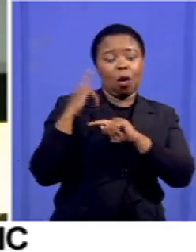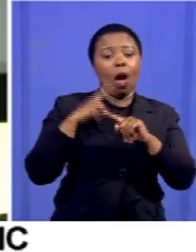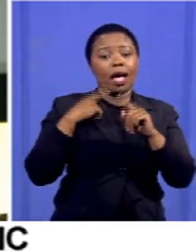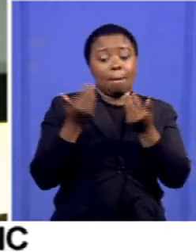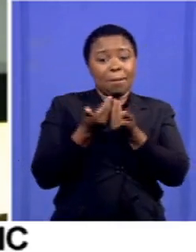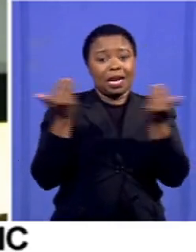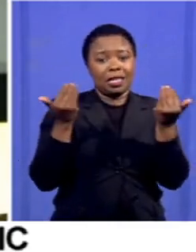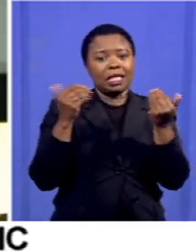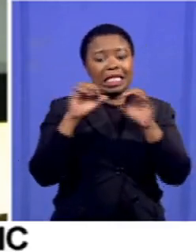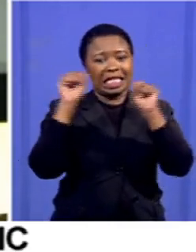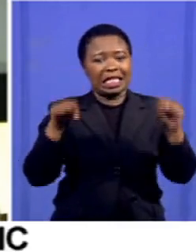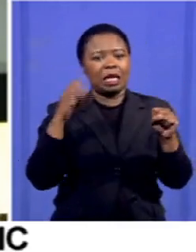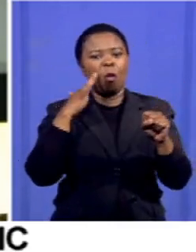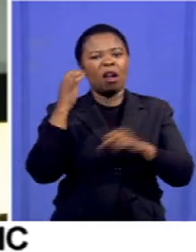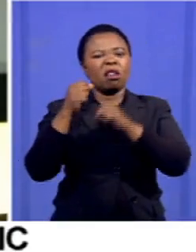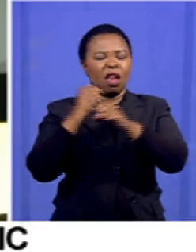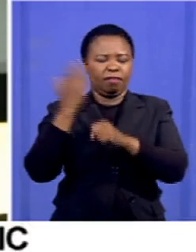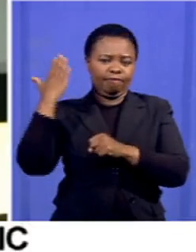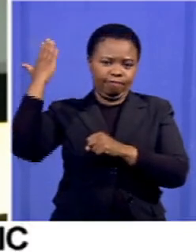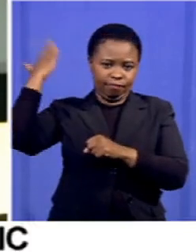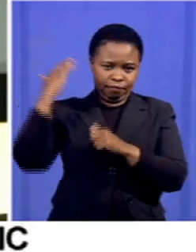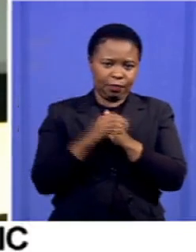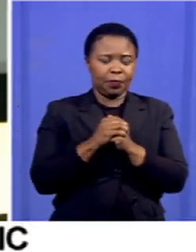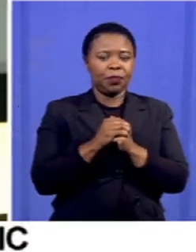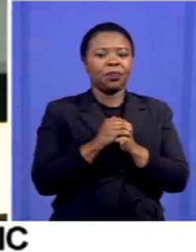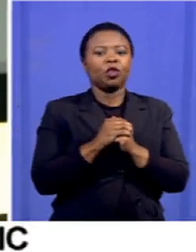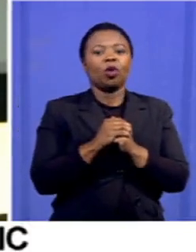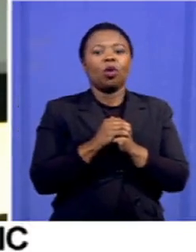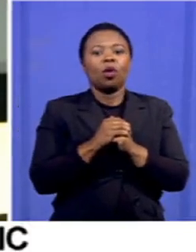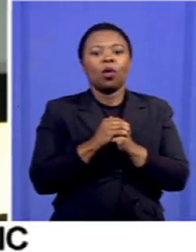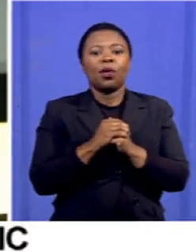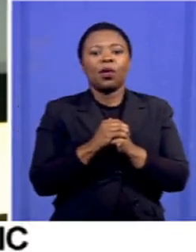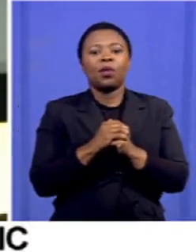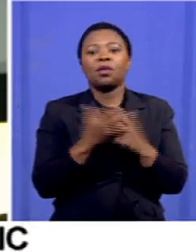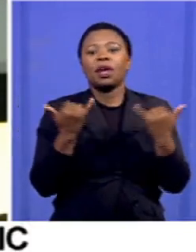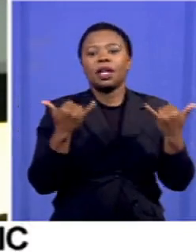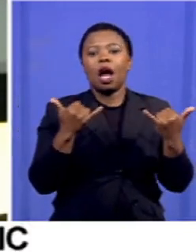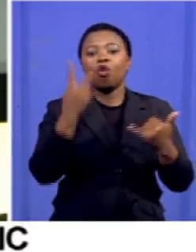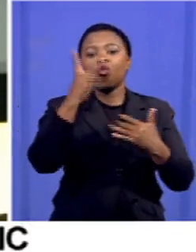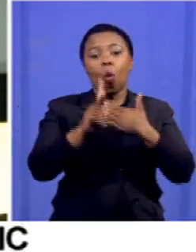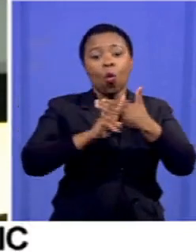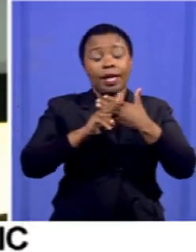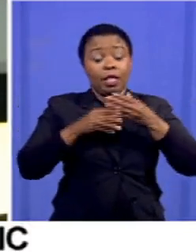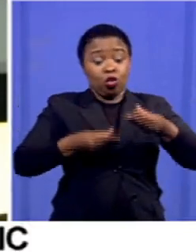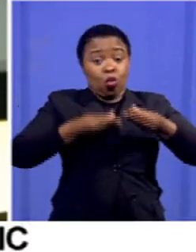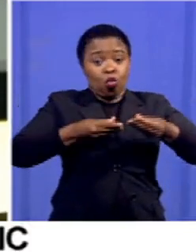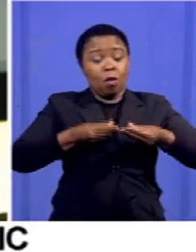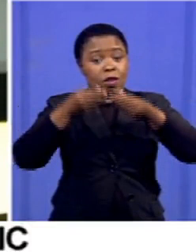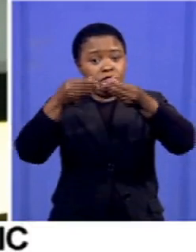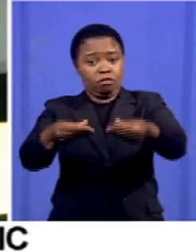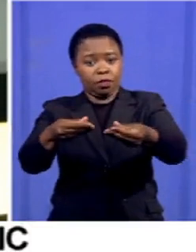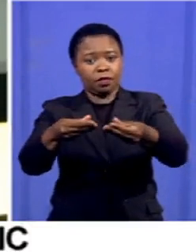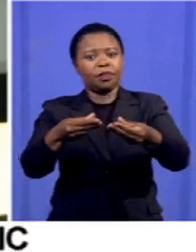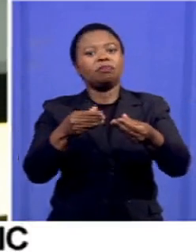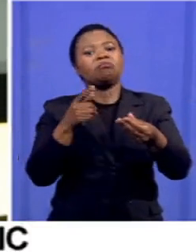many years ago. But when they issued the documents 2 weeks or so ago, and one